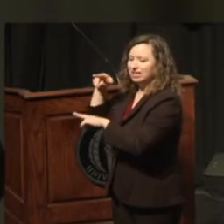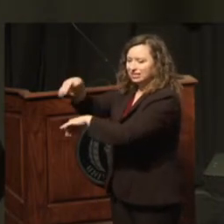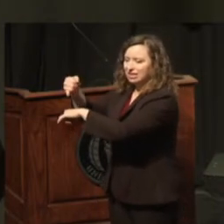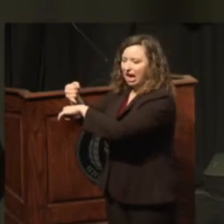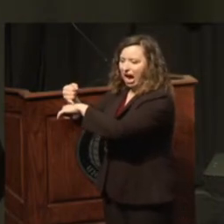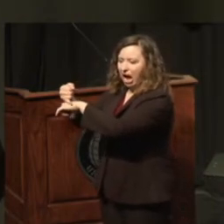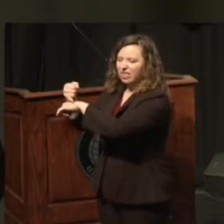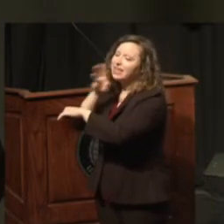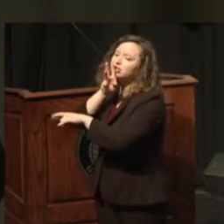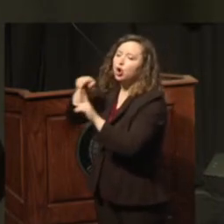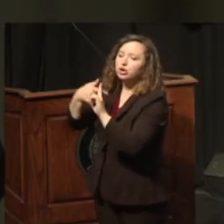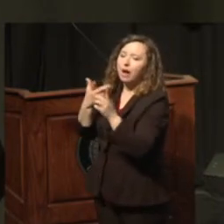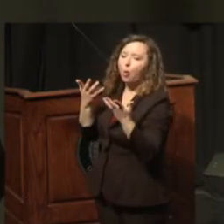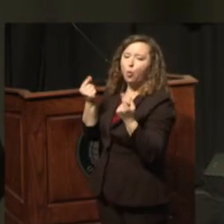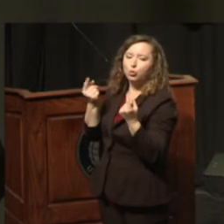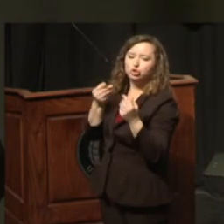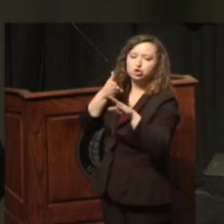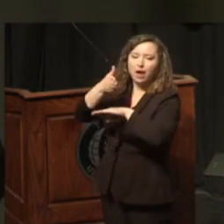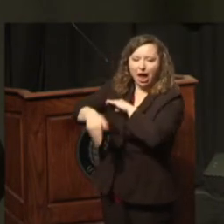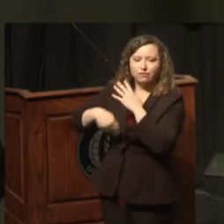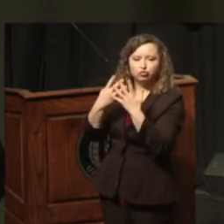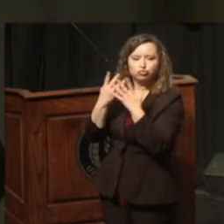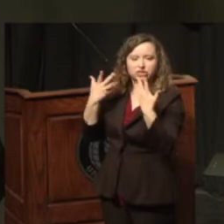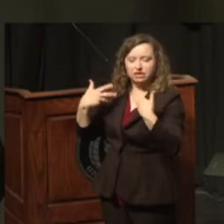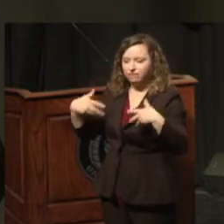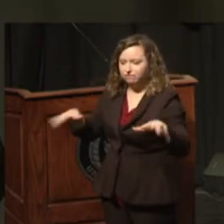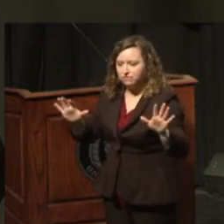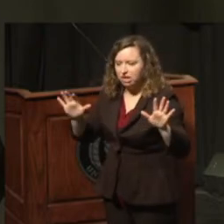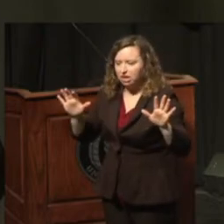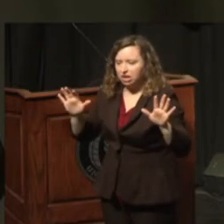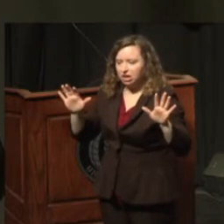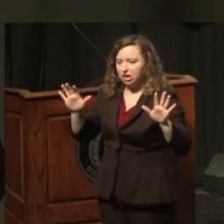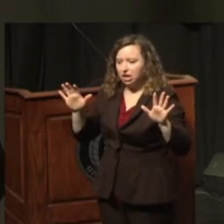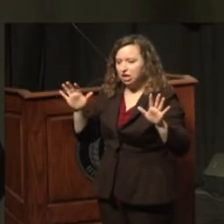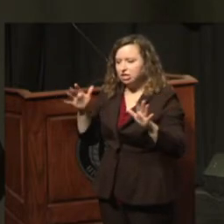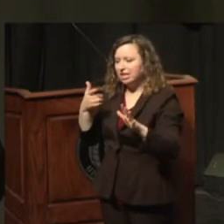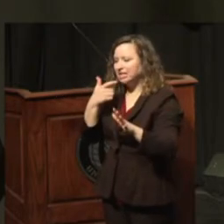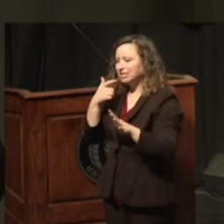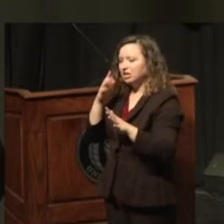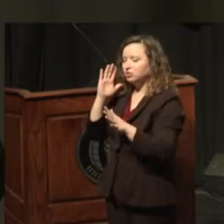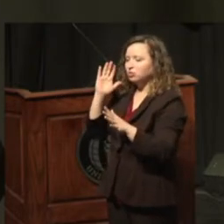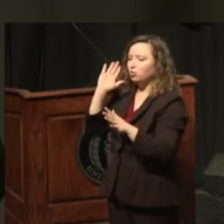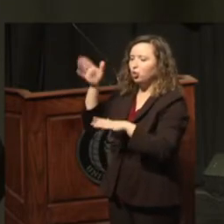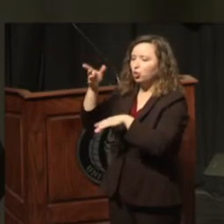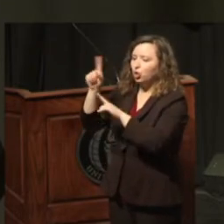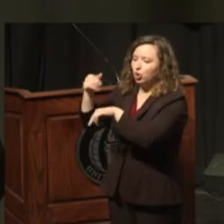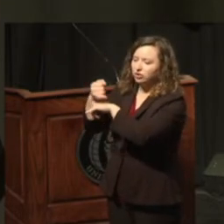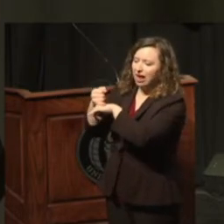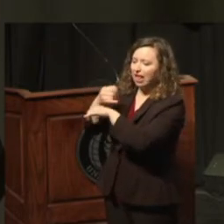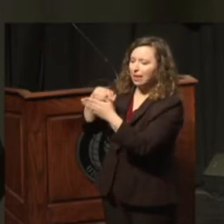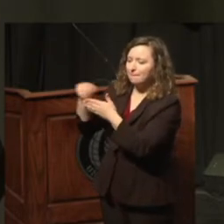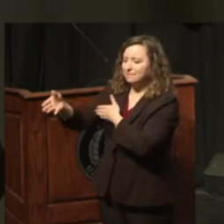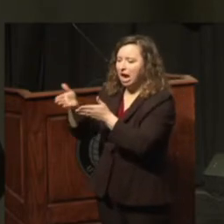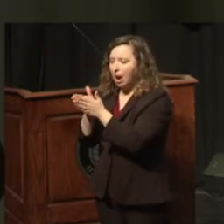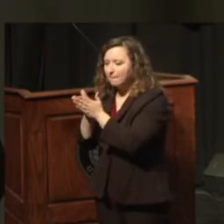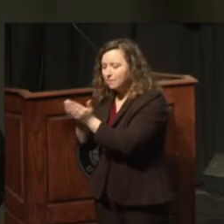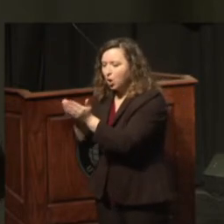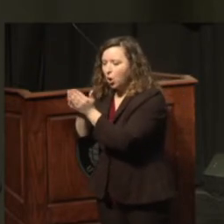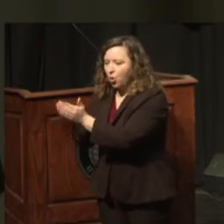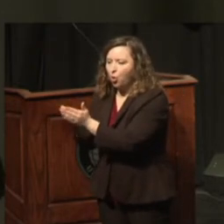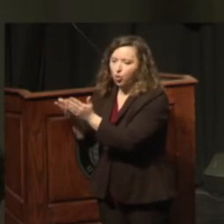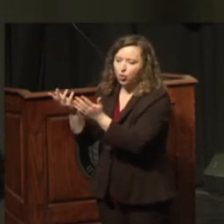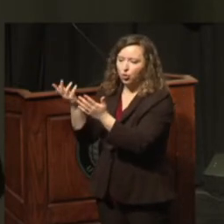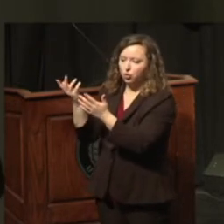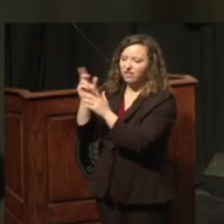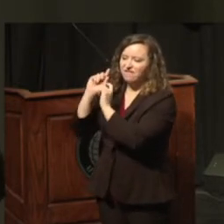Mexico, and I'm going to buy a cheap motel, and I'm going to buy a boat, and I'm going to take people charter fishing. That's what I'm going to, I could use a man who knows how to get things. And finally,